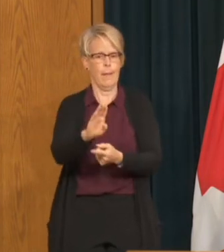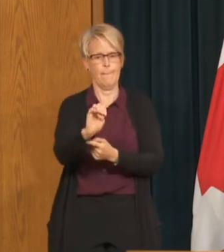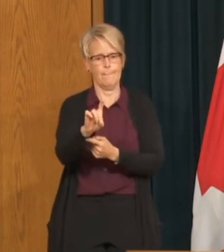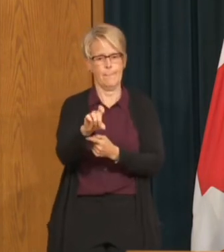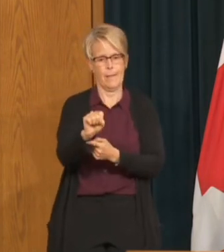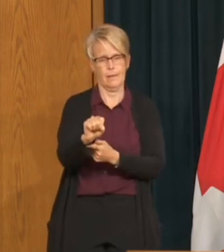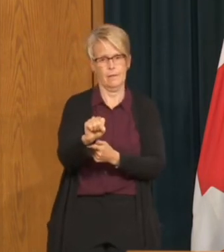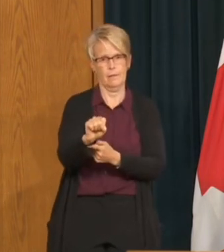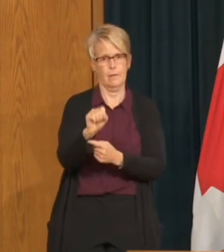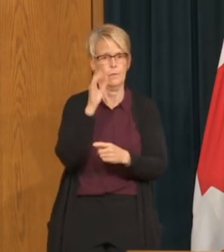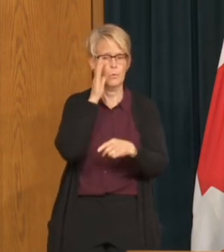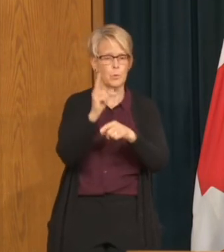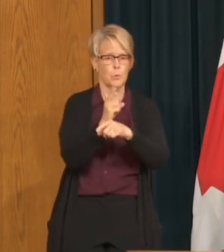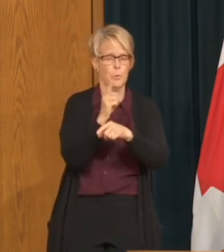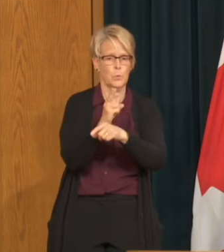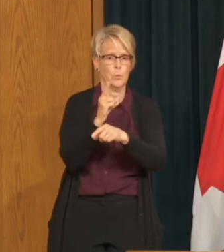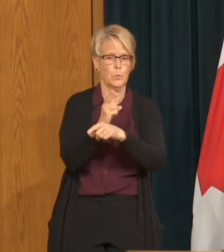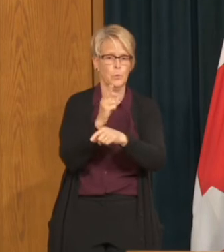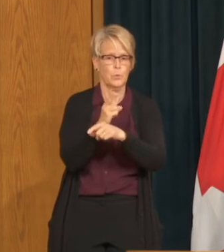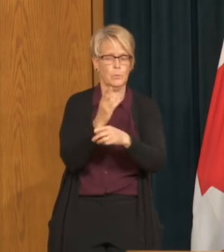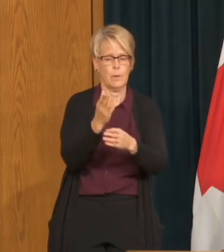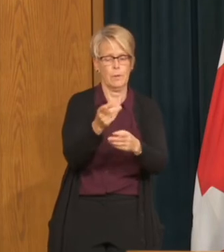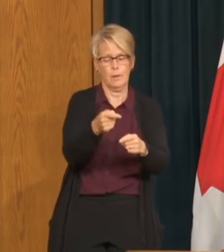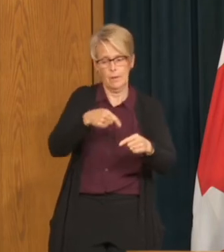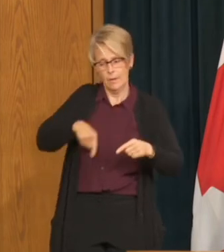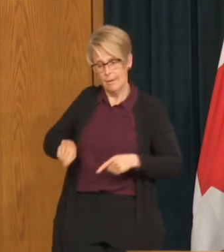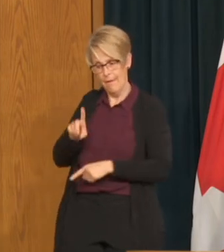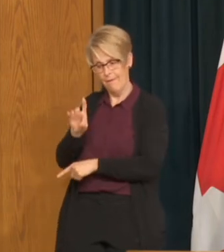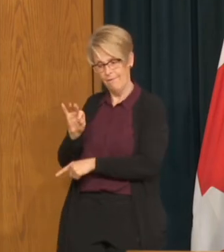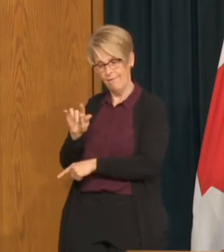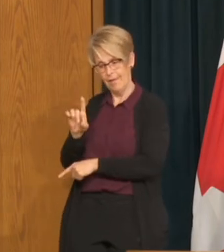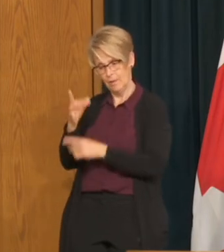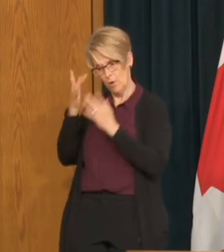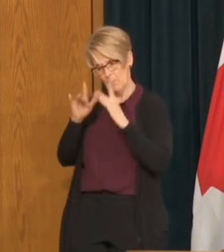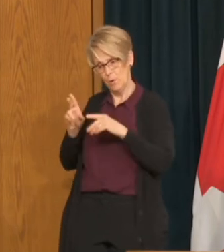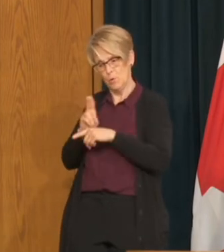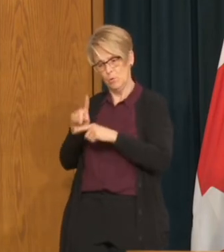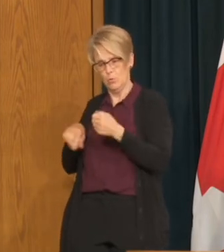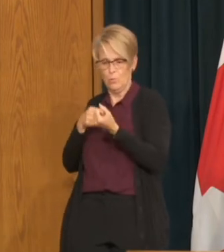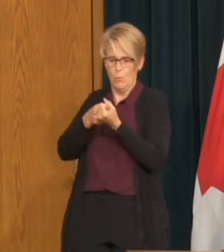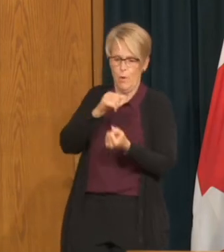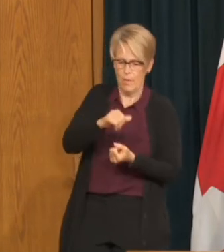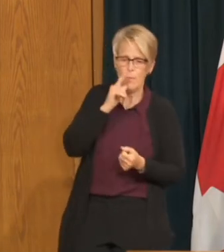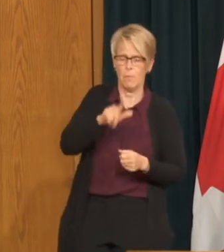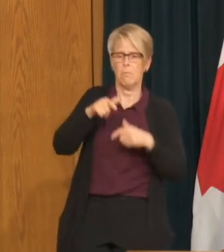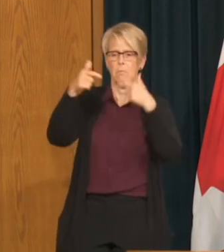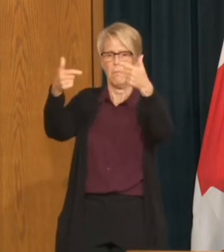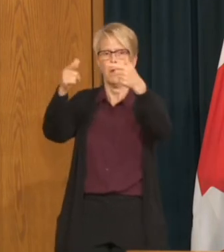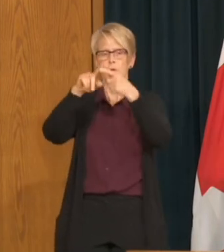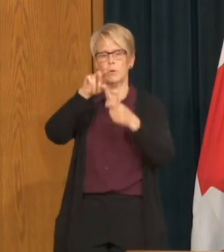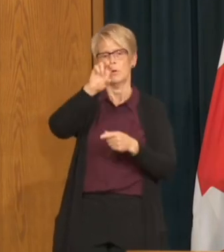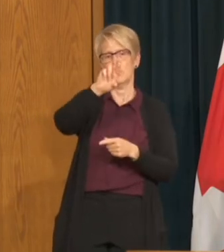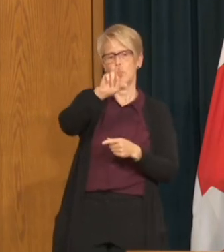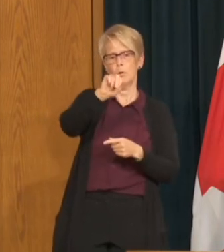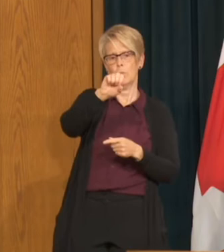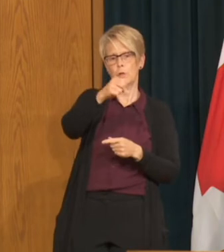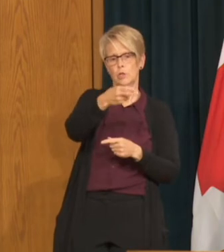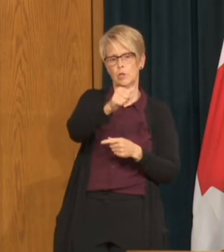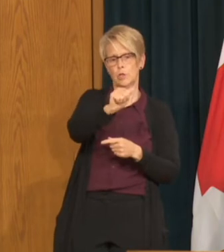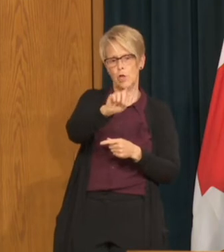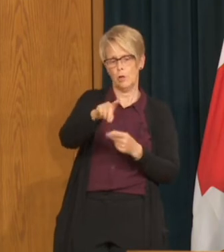may use the field hospital to help support that work as well. But I'll turn it over to Rashad or Susan if they have anything to add.